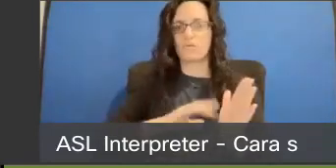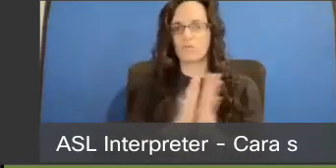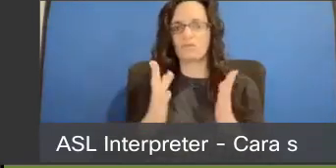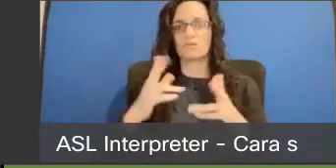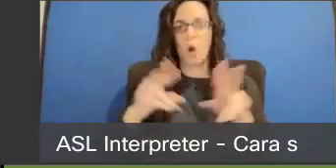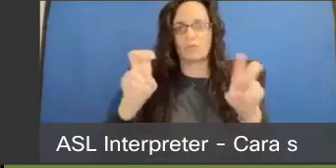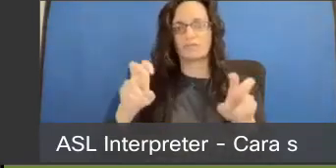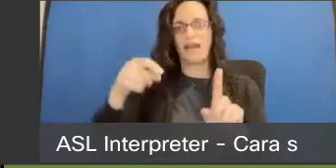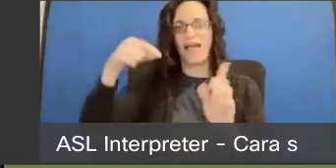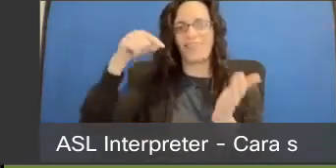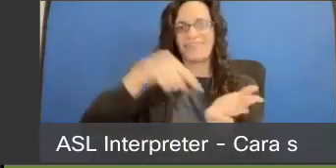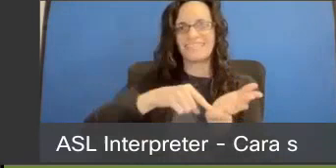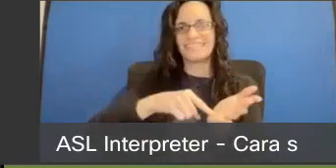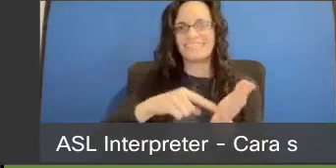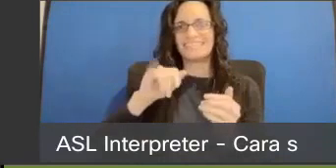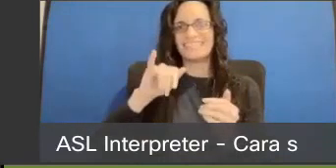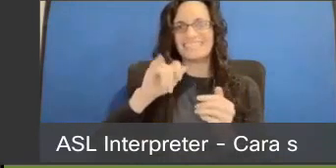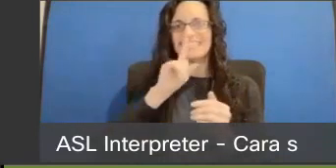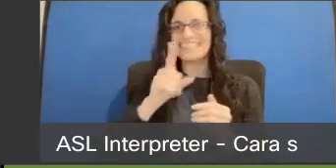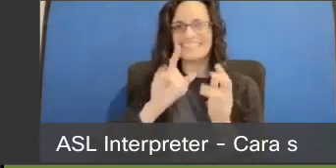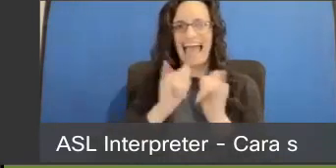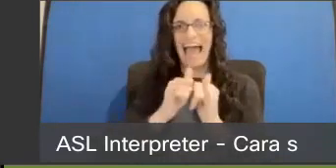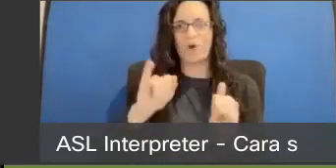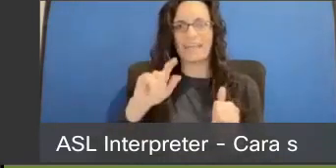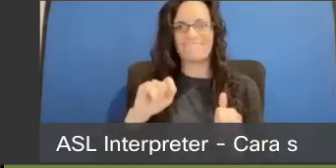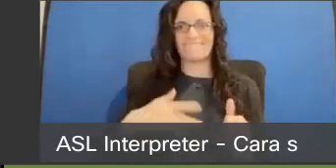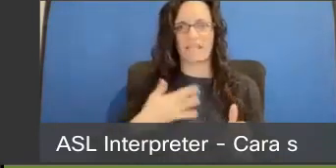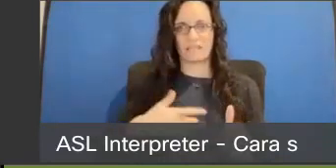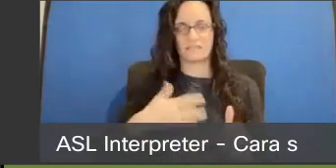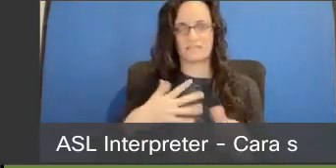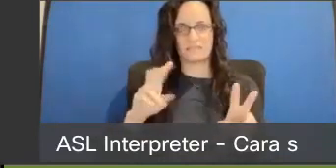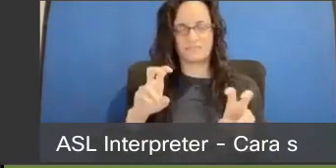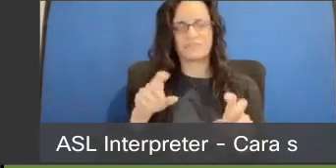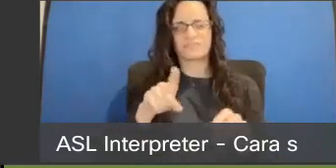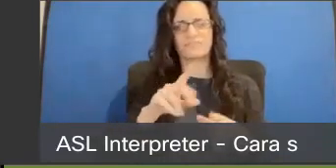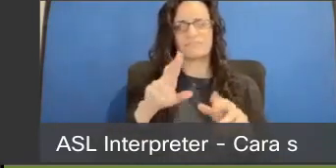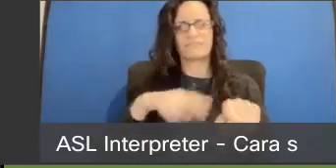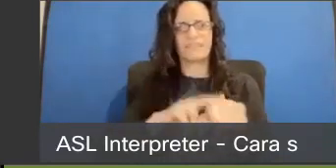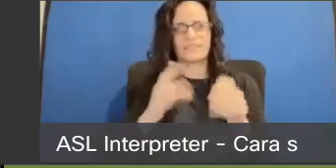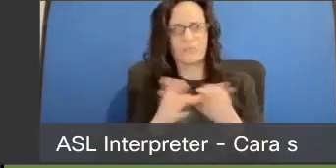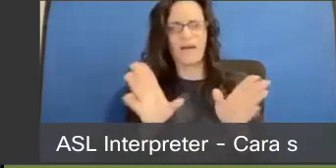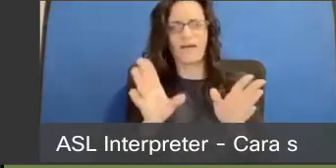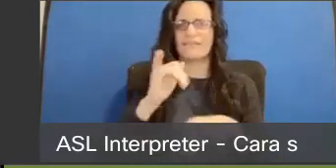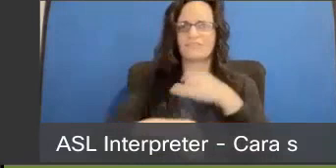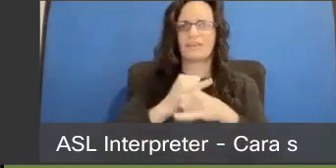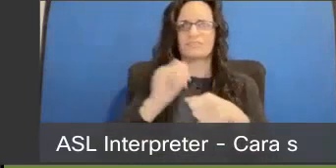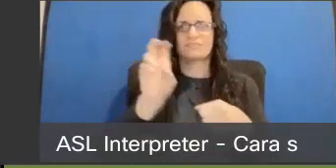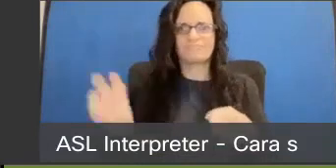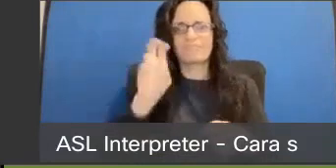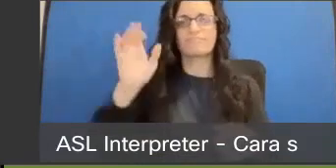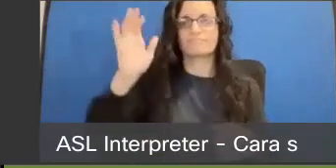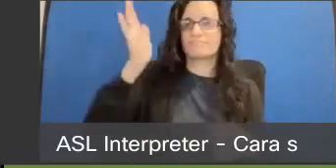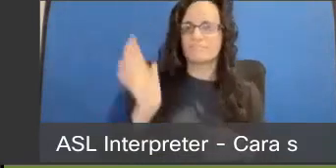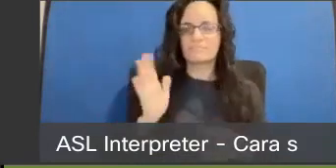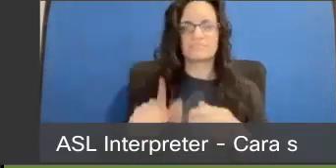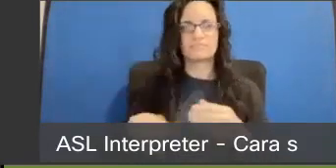It's just beautifully written, talking about his experiences. He's become a national and international speaker on suicide prevention and sharing some